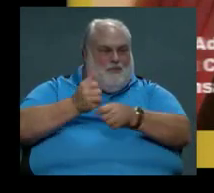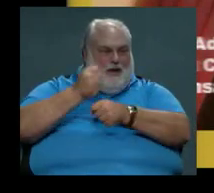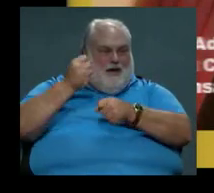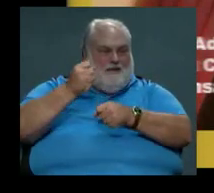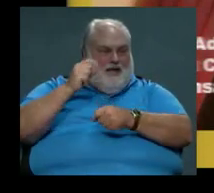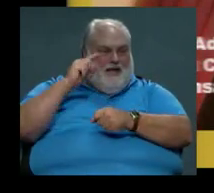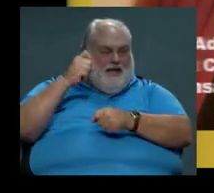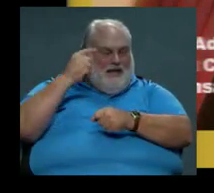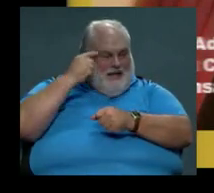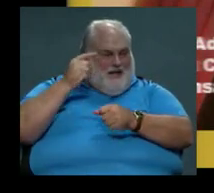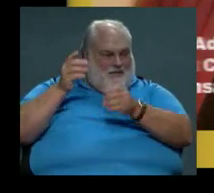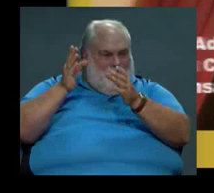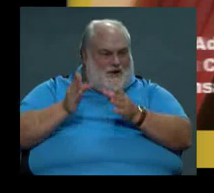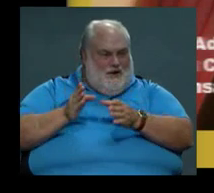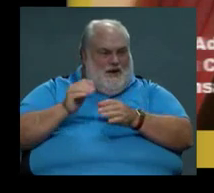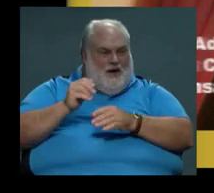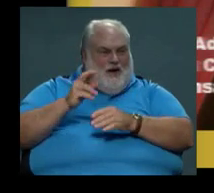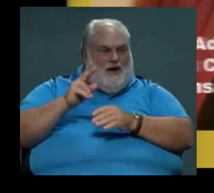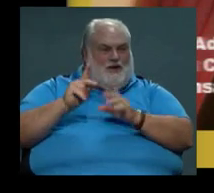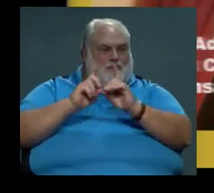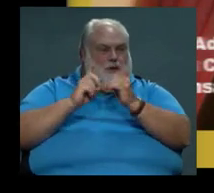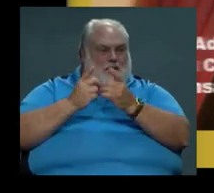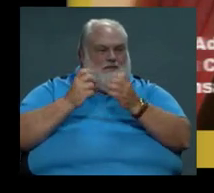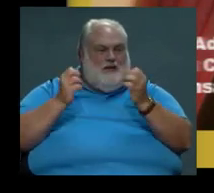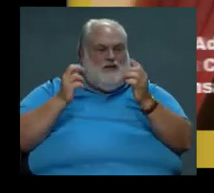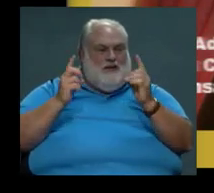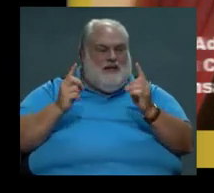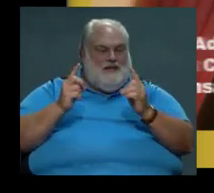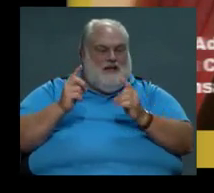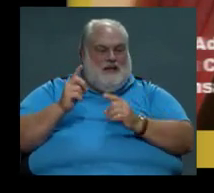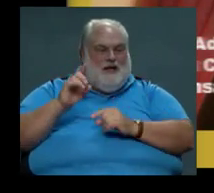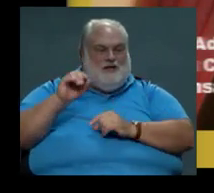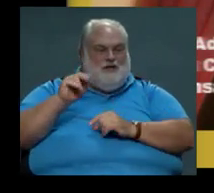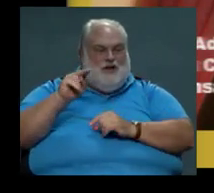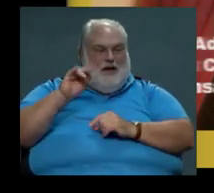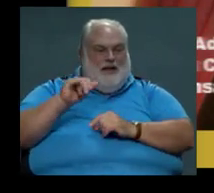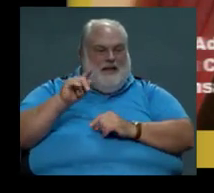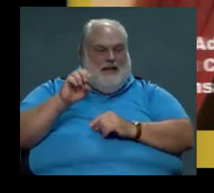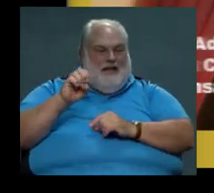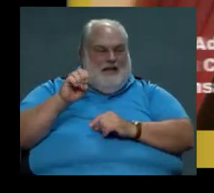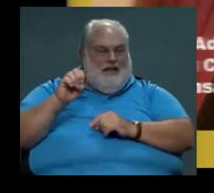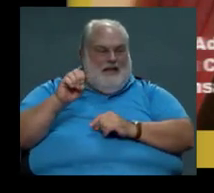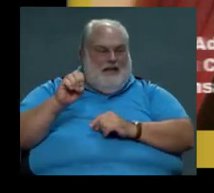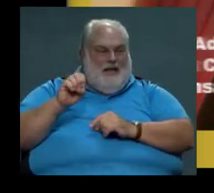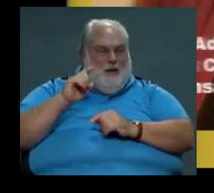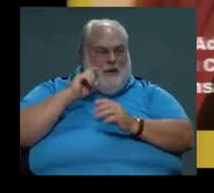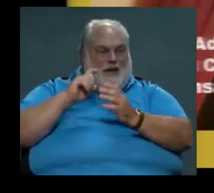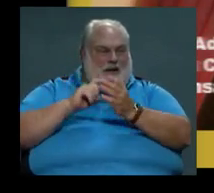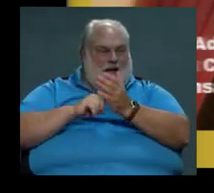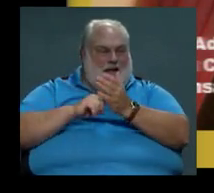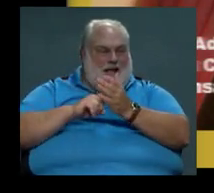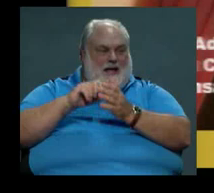Governor Asa Hutchinson and Arkansas Department of Education Commissioner Johnny Key recognized Stacy McAdoo as